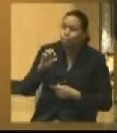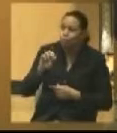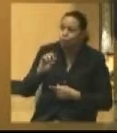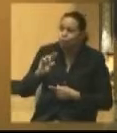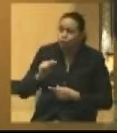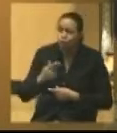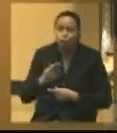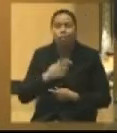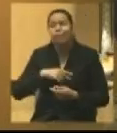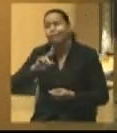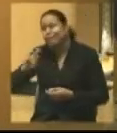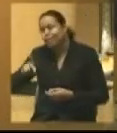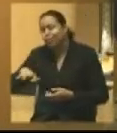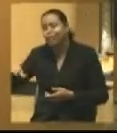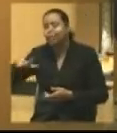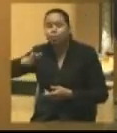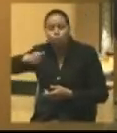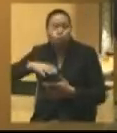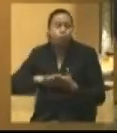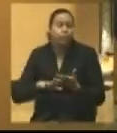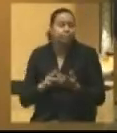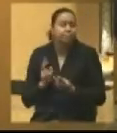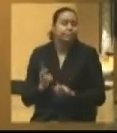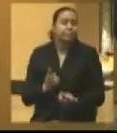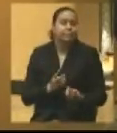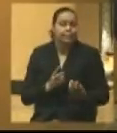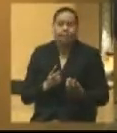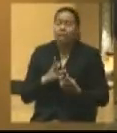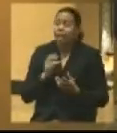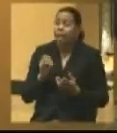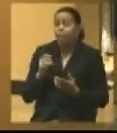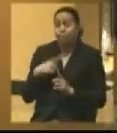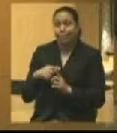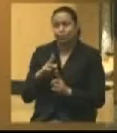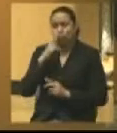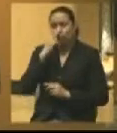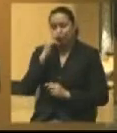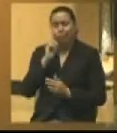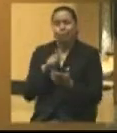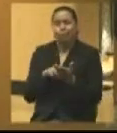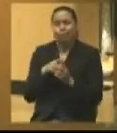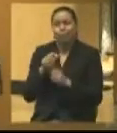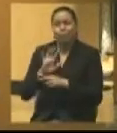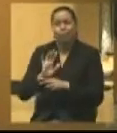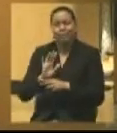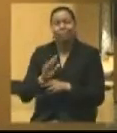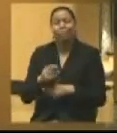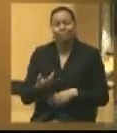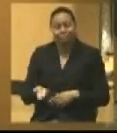Baltimore, Philadelphia. And the next one, just to combine it, is humor, which was brought out in the Lincoln movie,